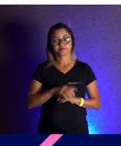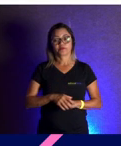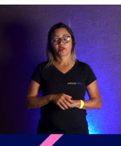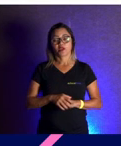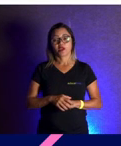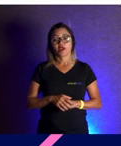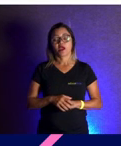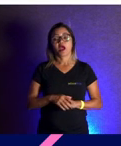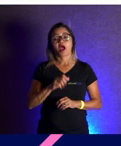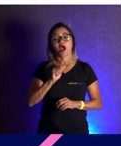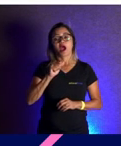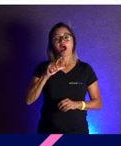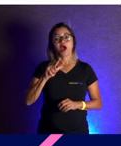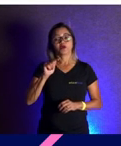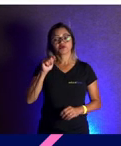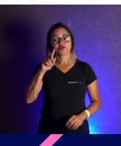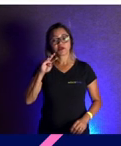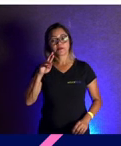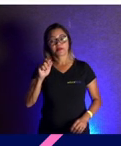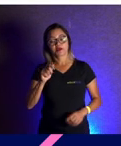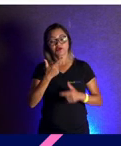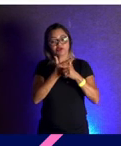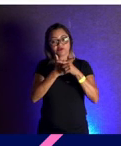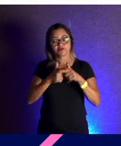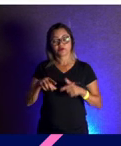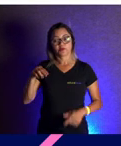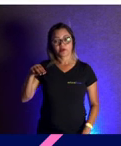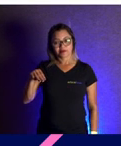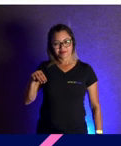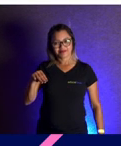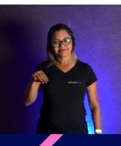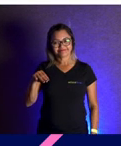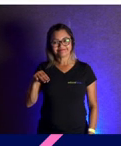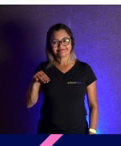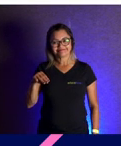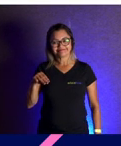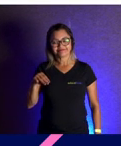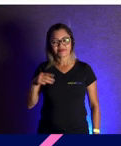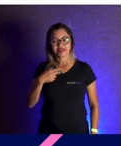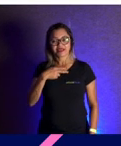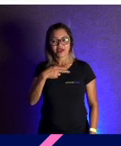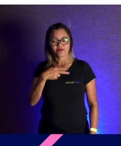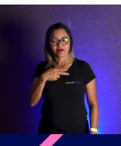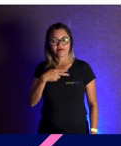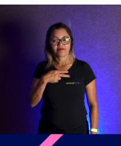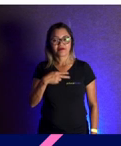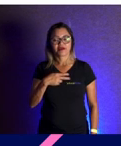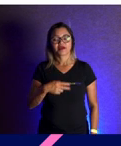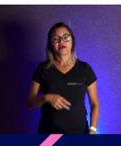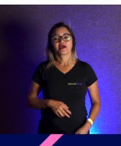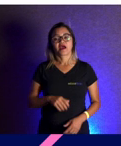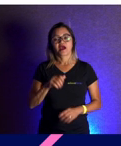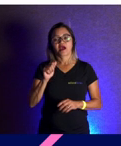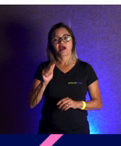m squared and divide by m. M is equal to a times b divided by m.